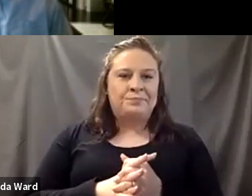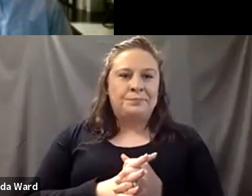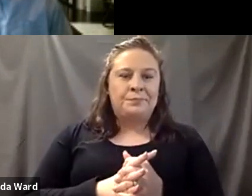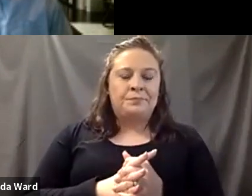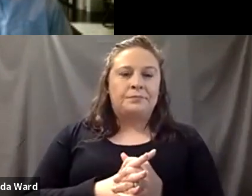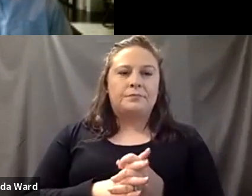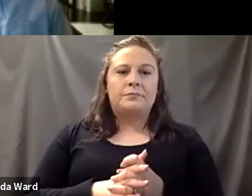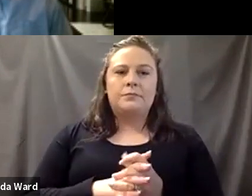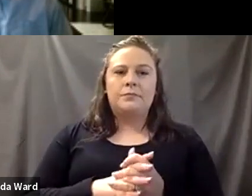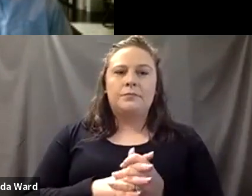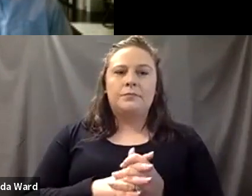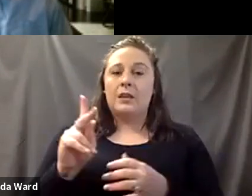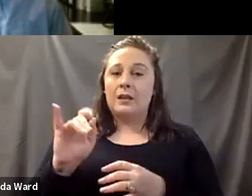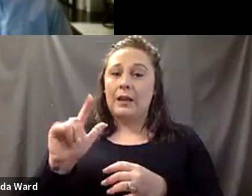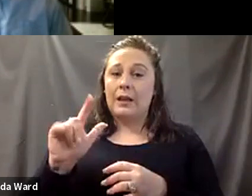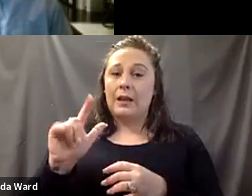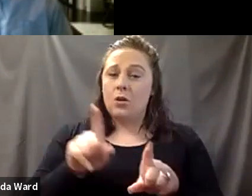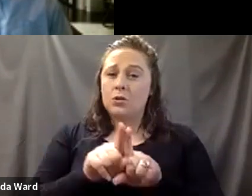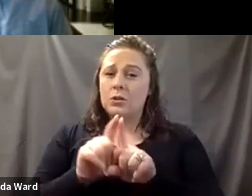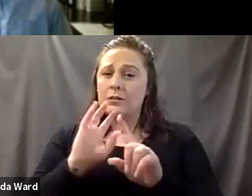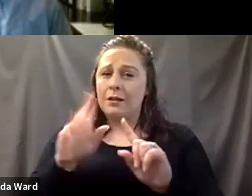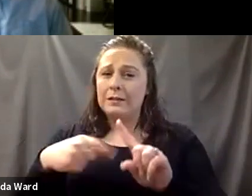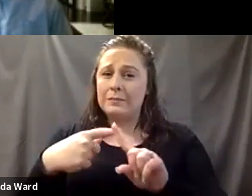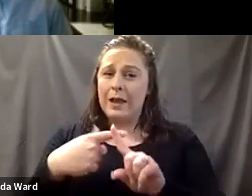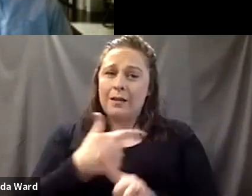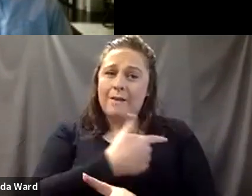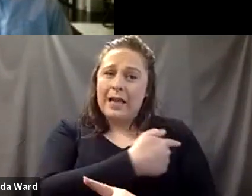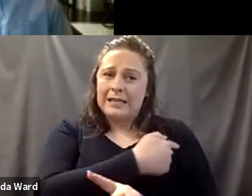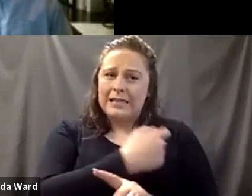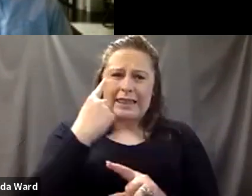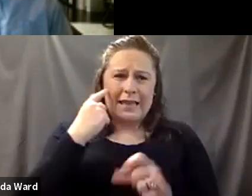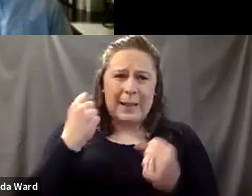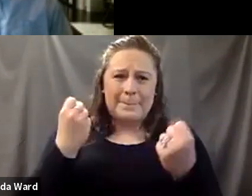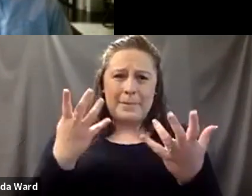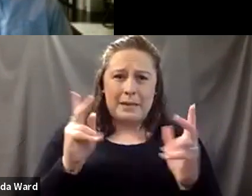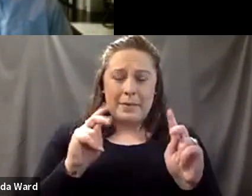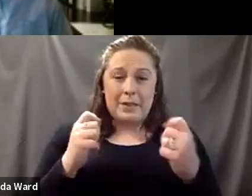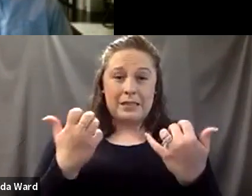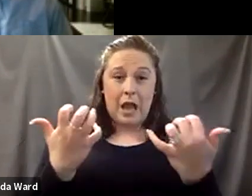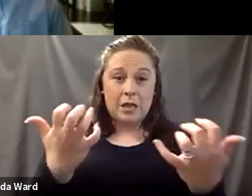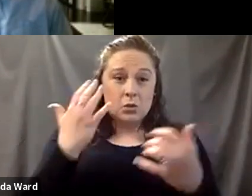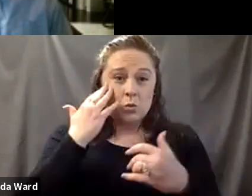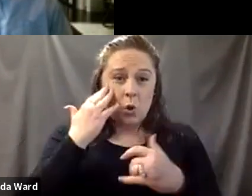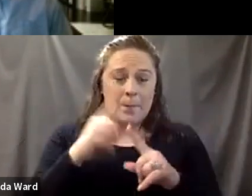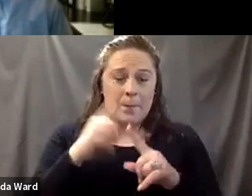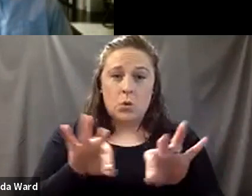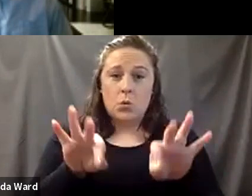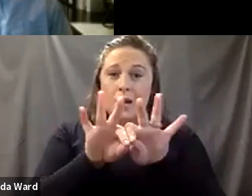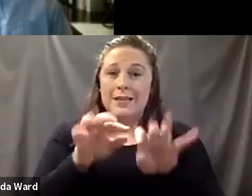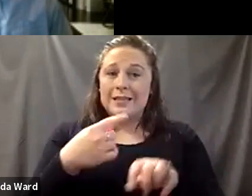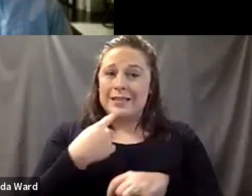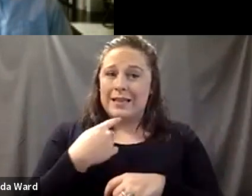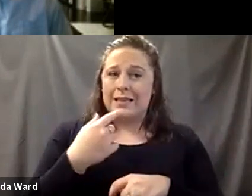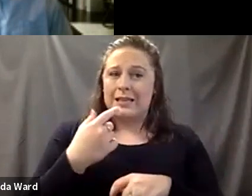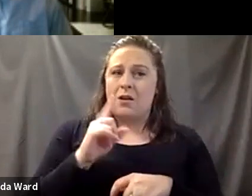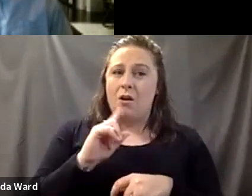We also have, Kyle's talked about vaccines. I think many folks in this audience know, but it's worth saying right now there are